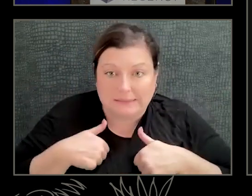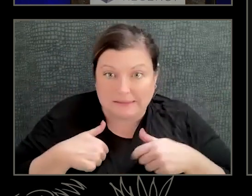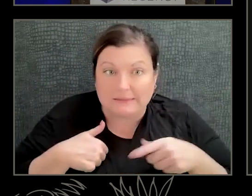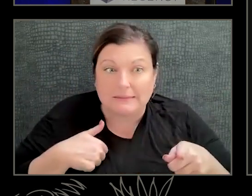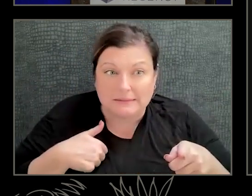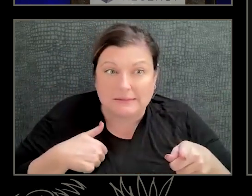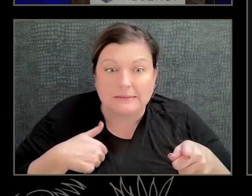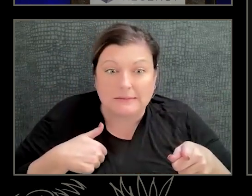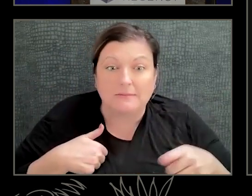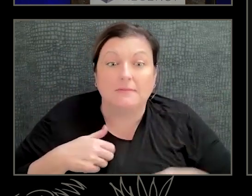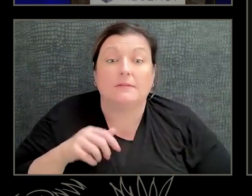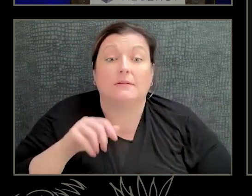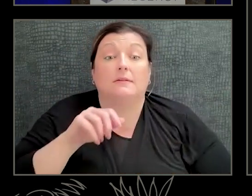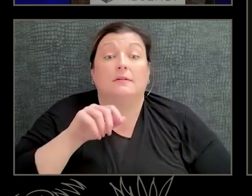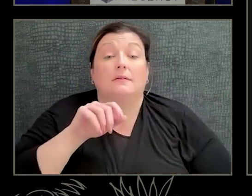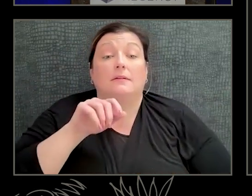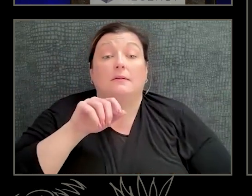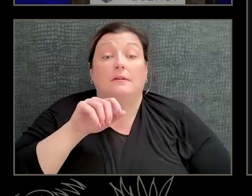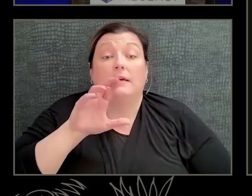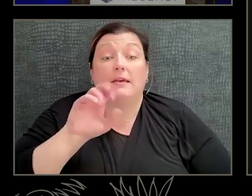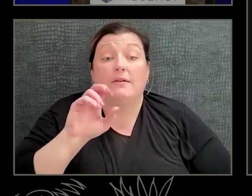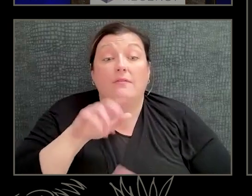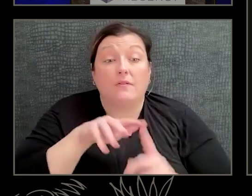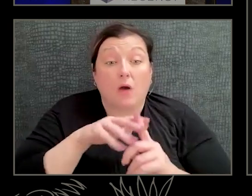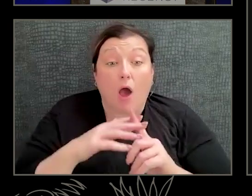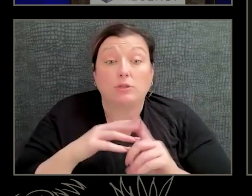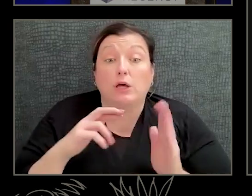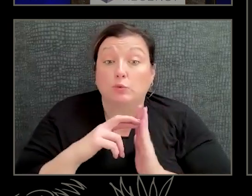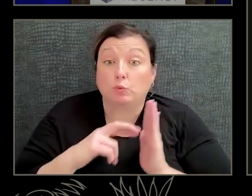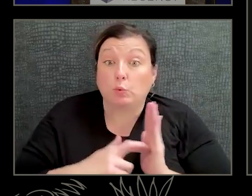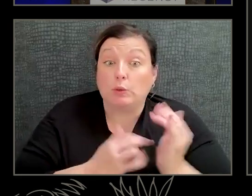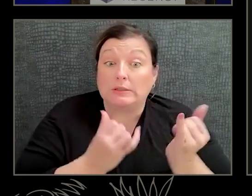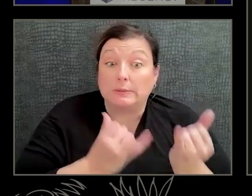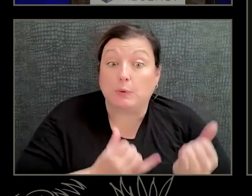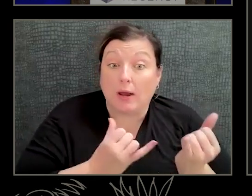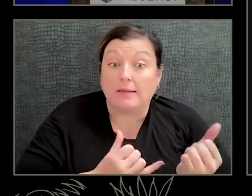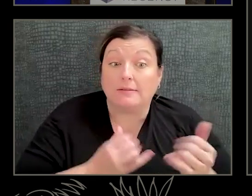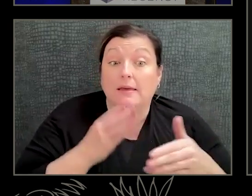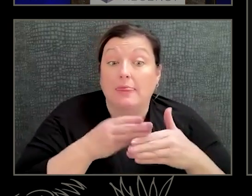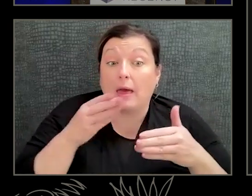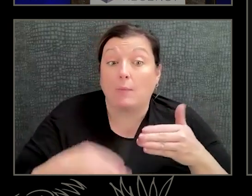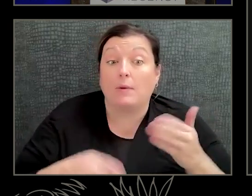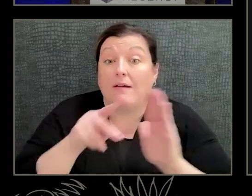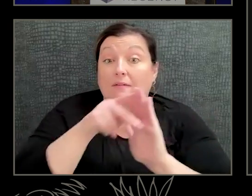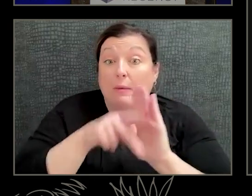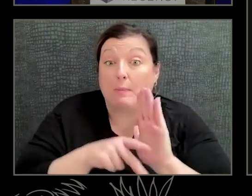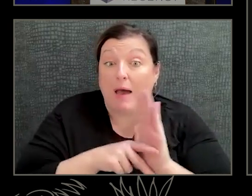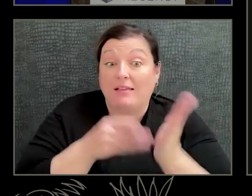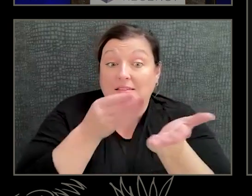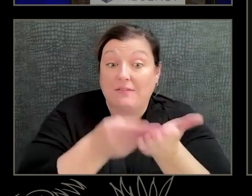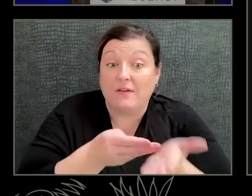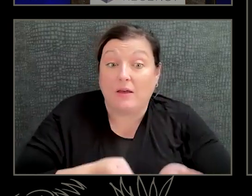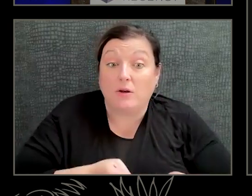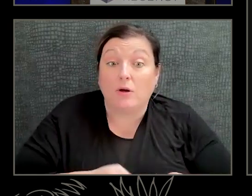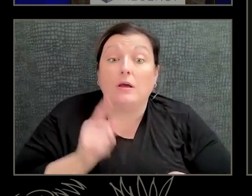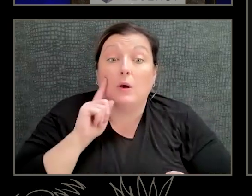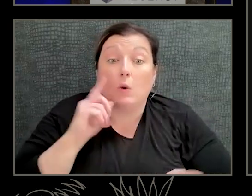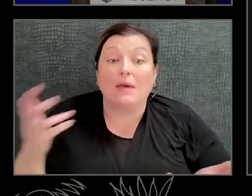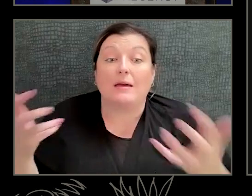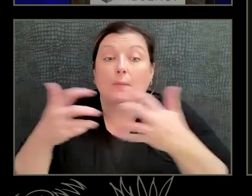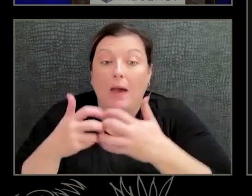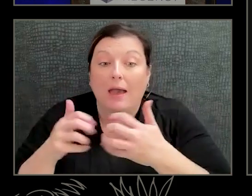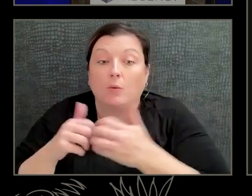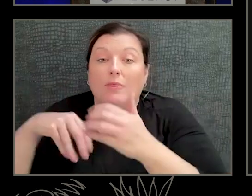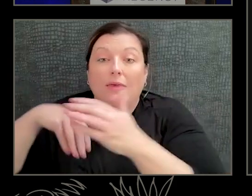So if a contextual rule is present, the output of the policy validator is going to be combined with the output of the contextual action validator.